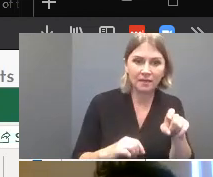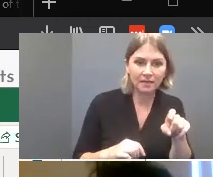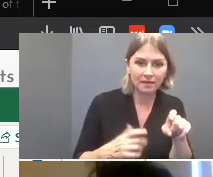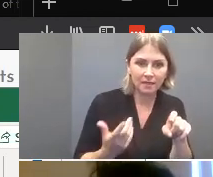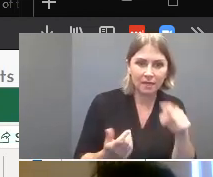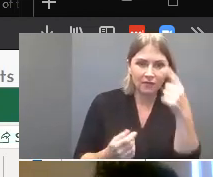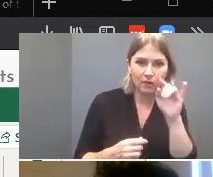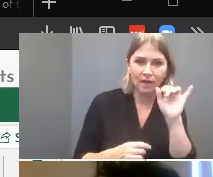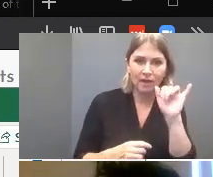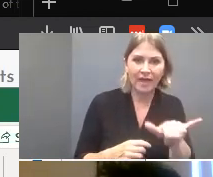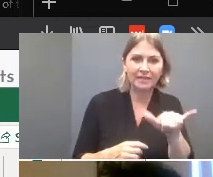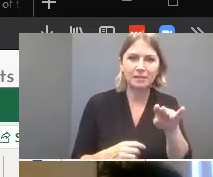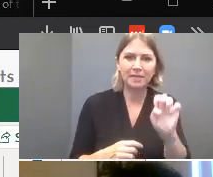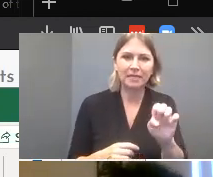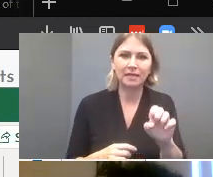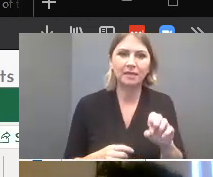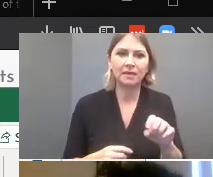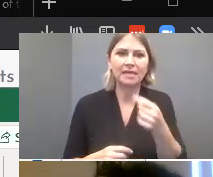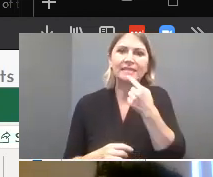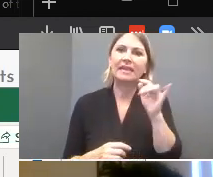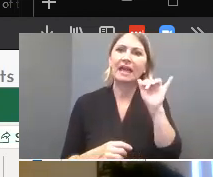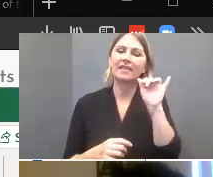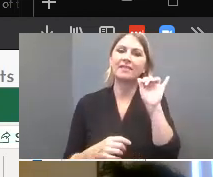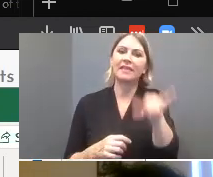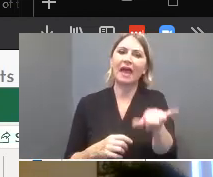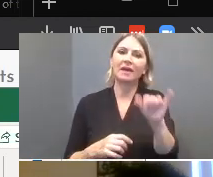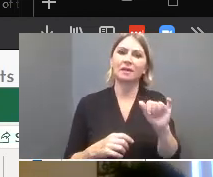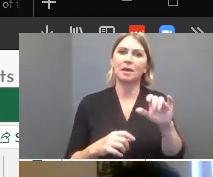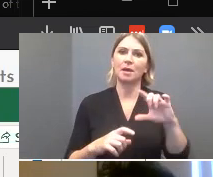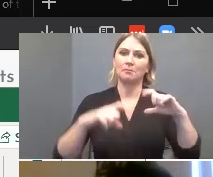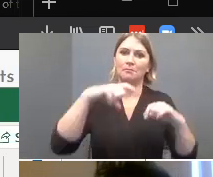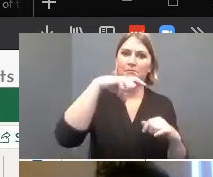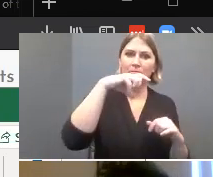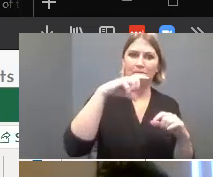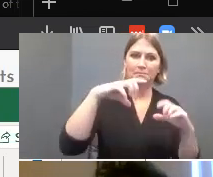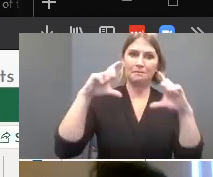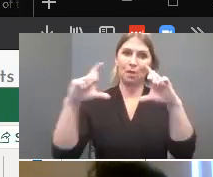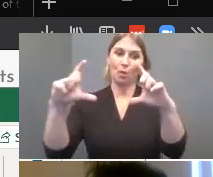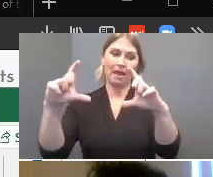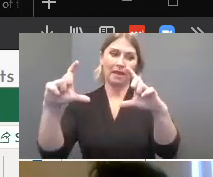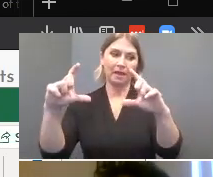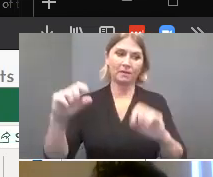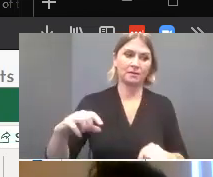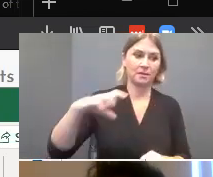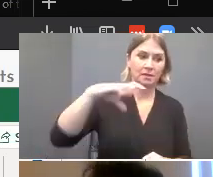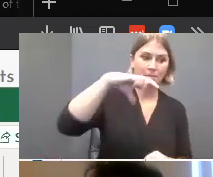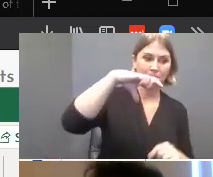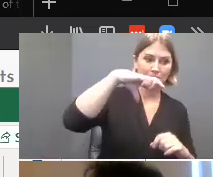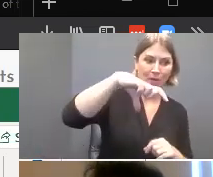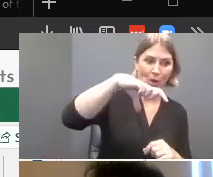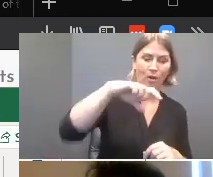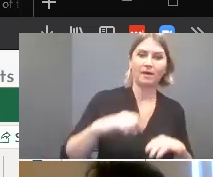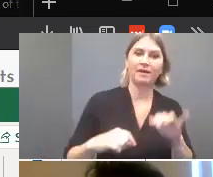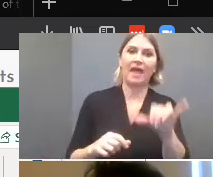to be satisfied. It is same because both big omega and big O satisfy with the same equation with some